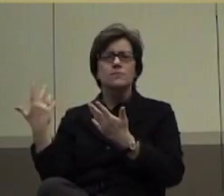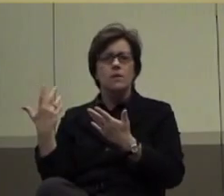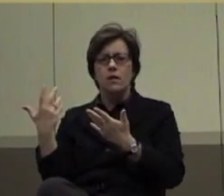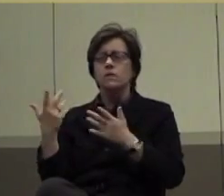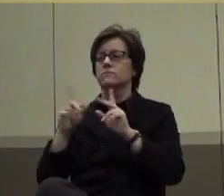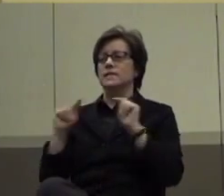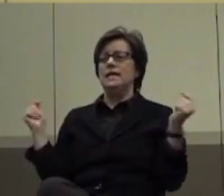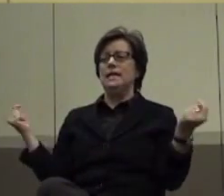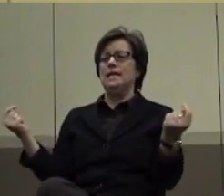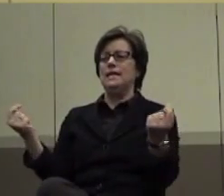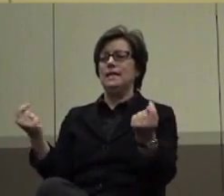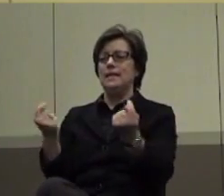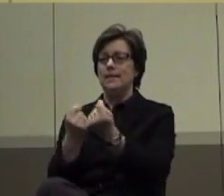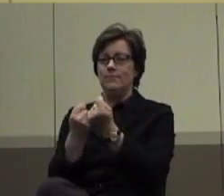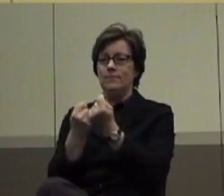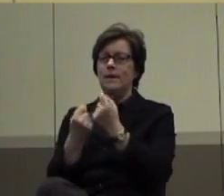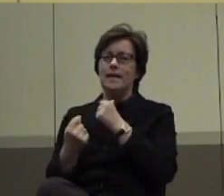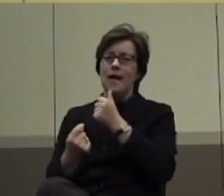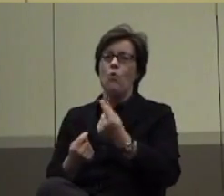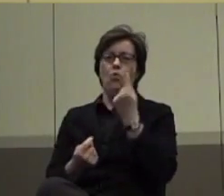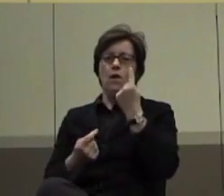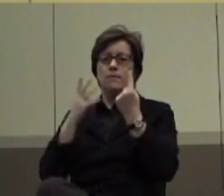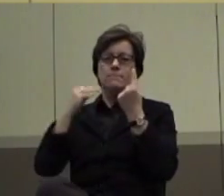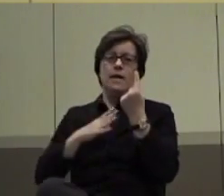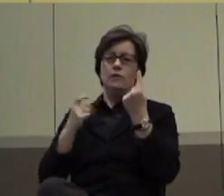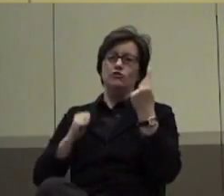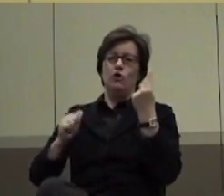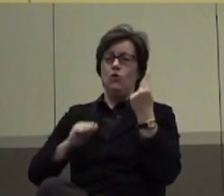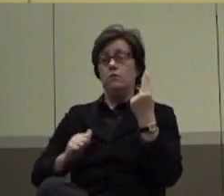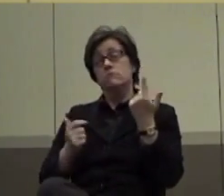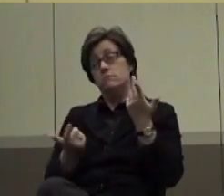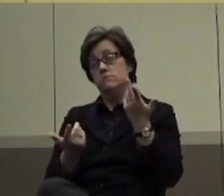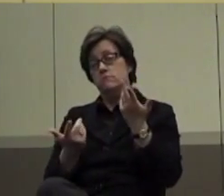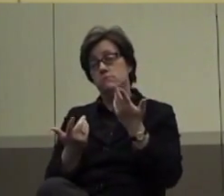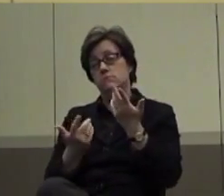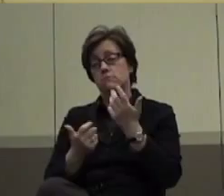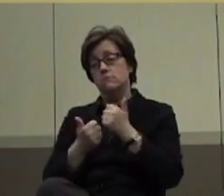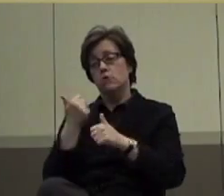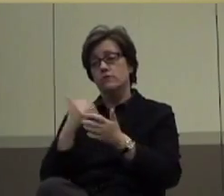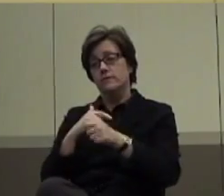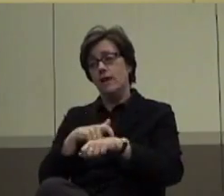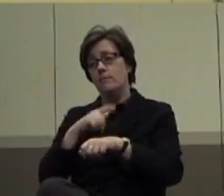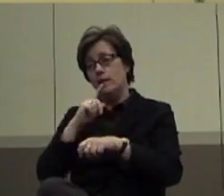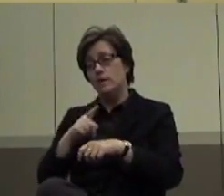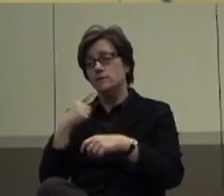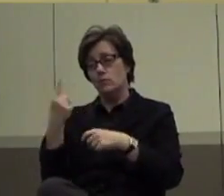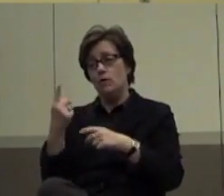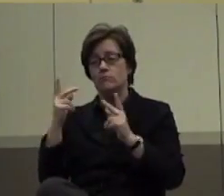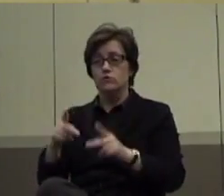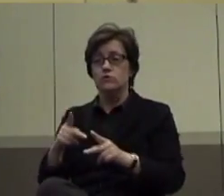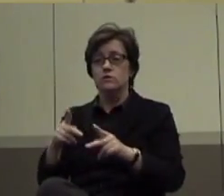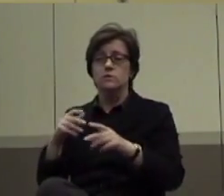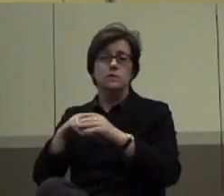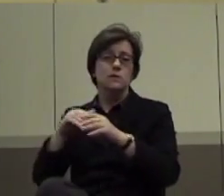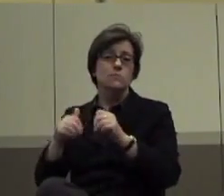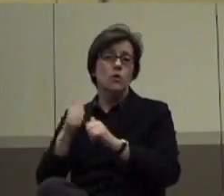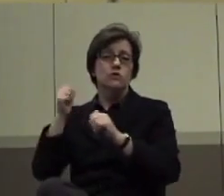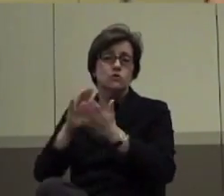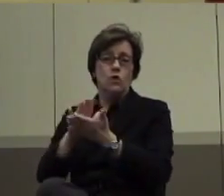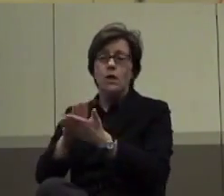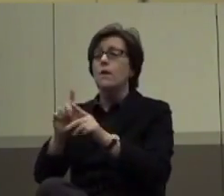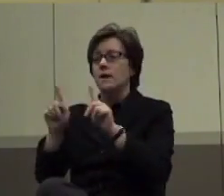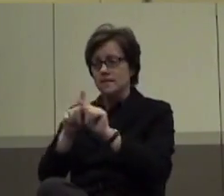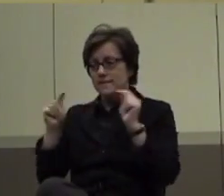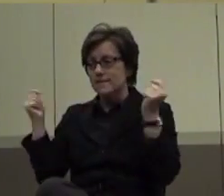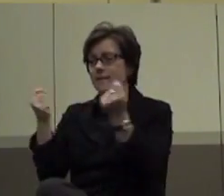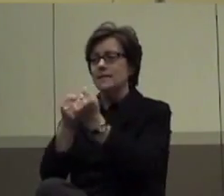team. This is not a one-man show, although in most cases it's a one-man show in most schools, all right? But it is